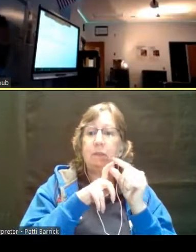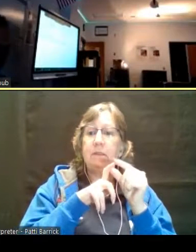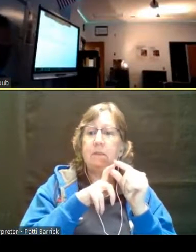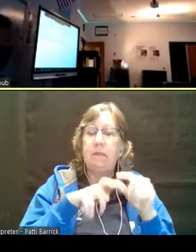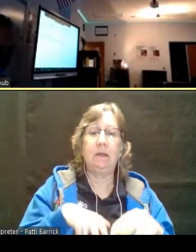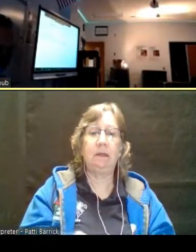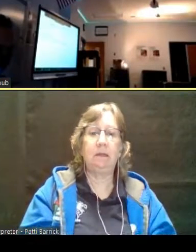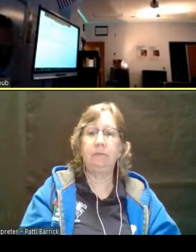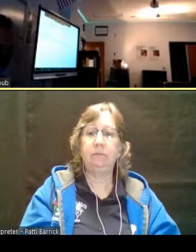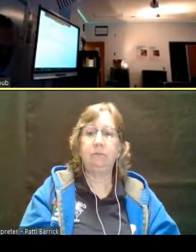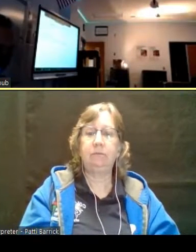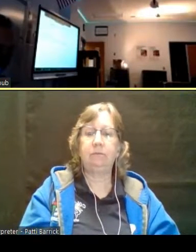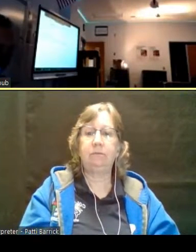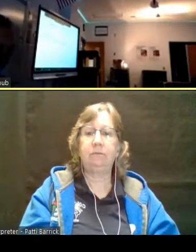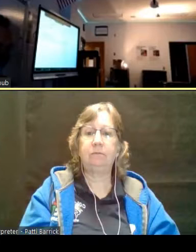Yeah, I'll use this one.